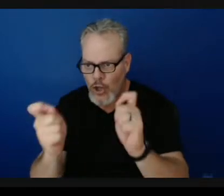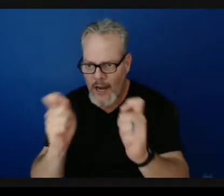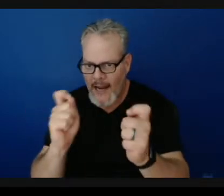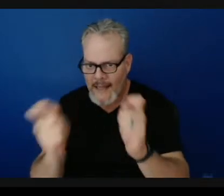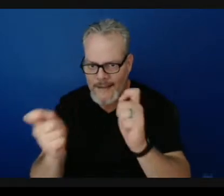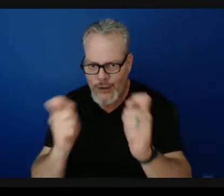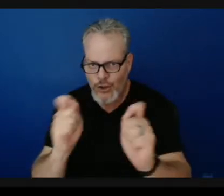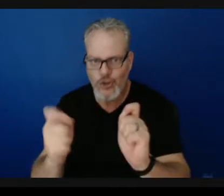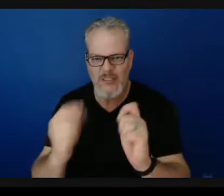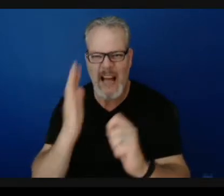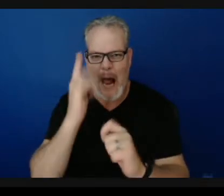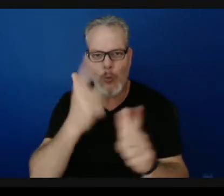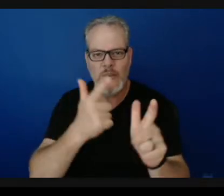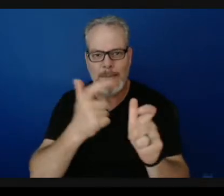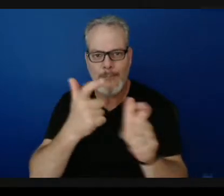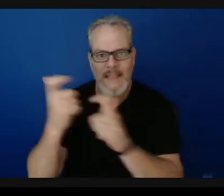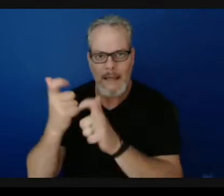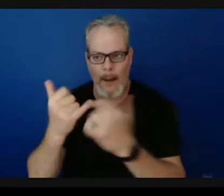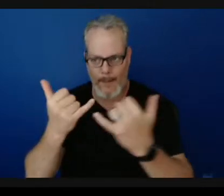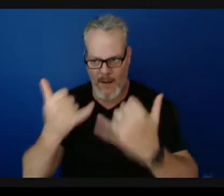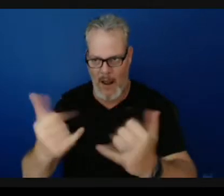the camera here in a second,